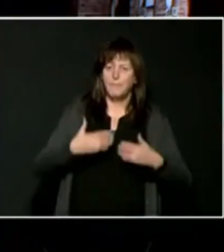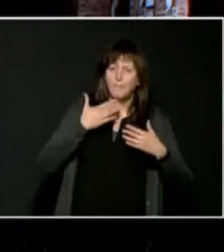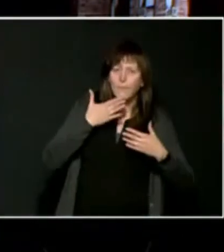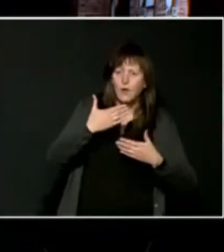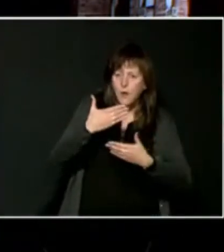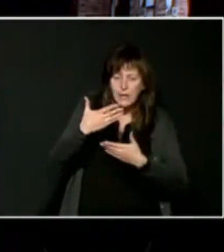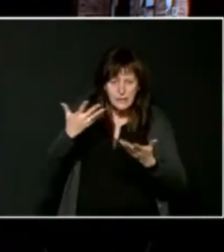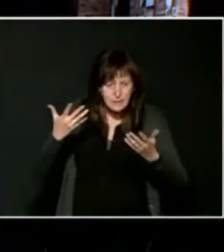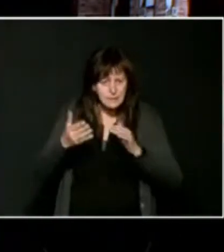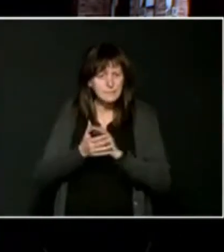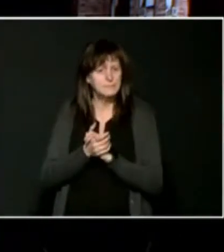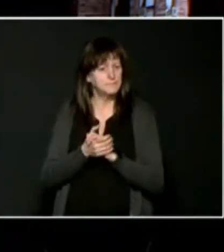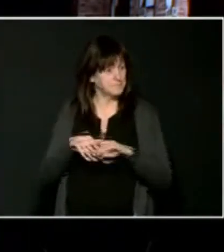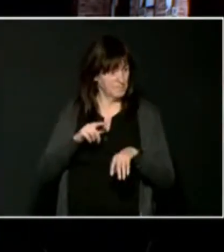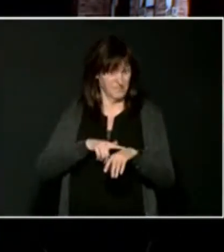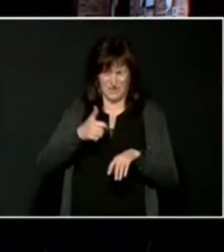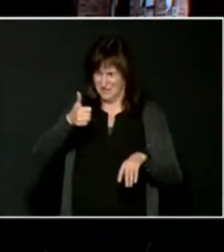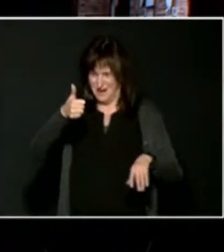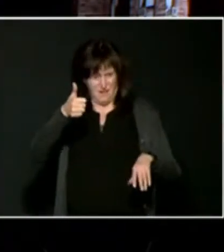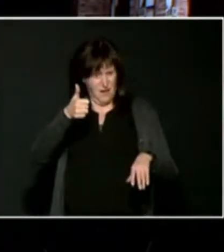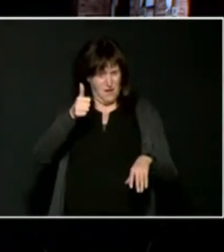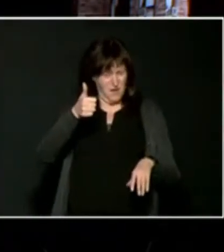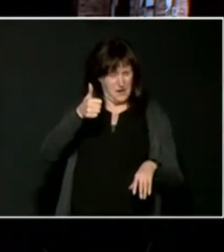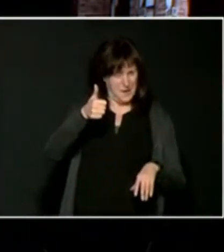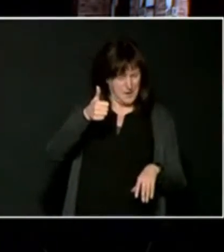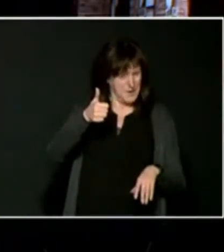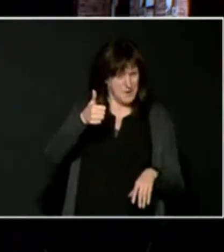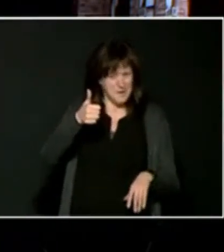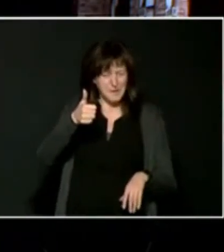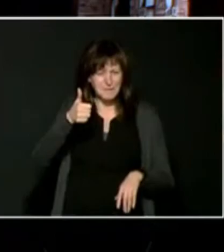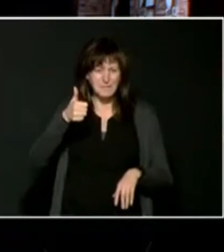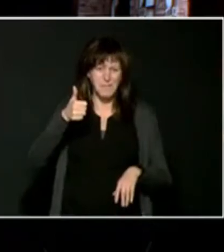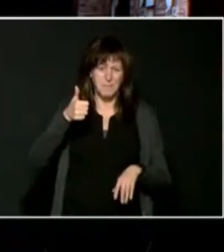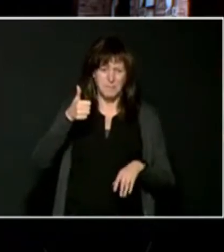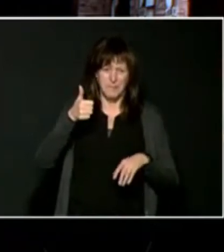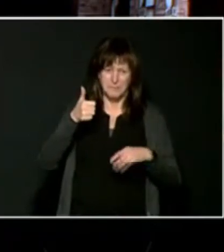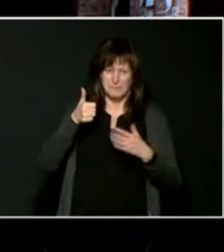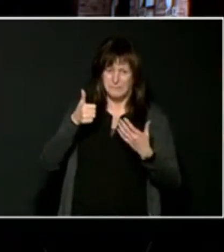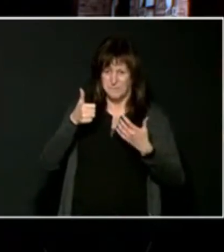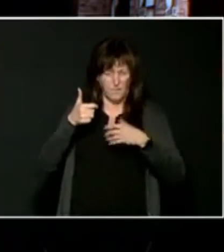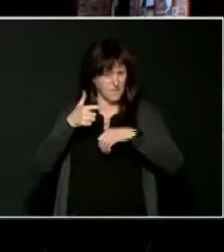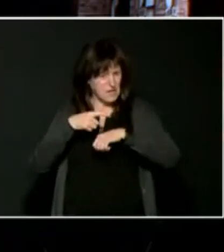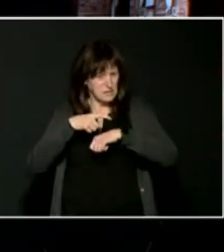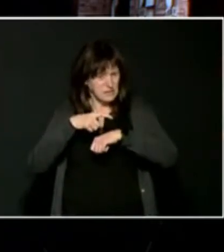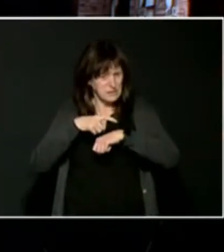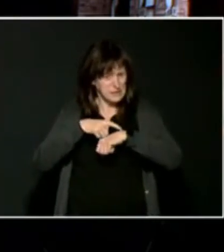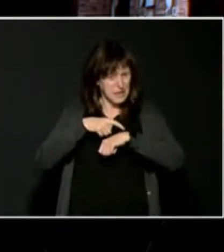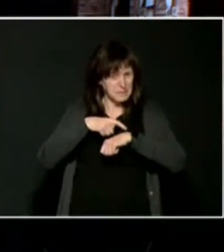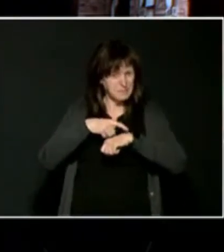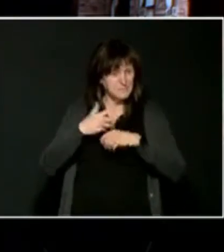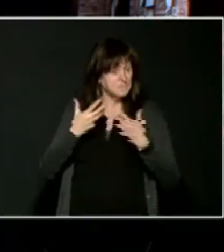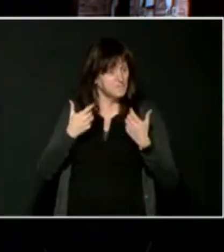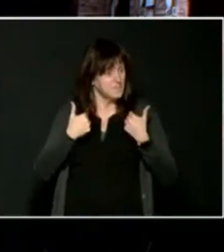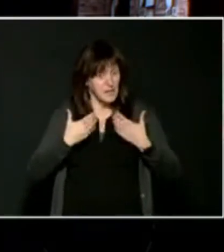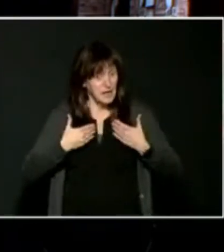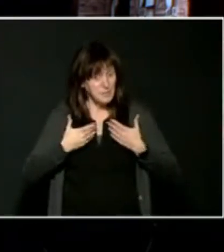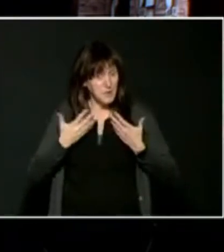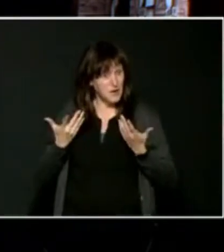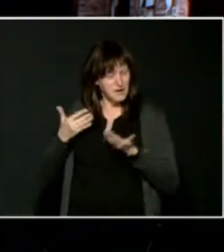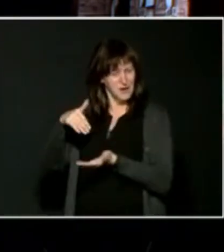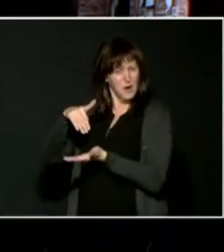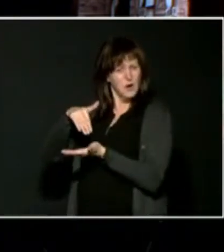o'clock, so that's for the best timing. I'm pleased to be joined by Dr. Brown, who is going to give us our